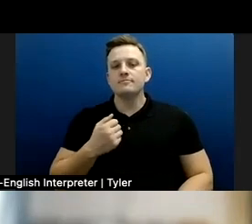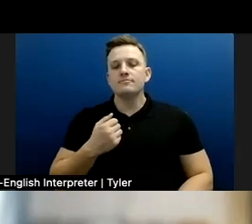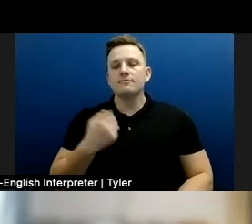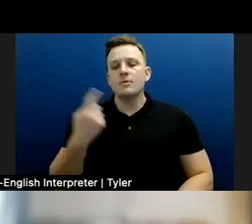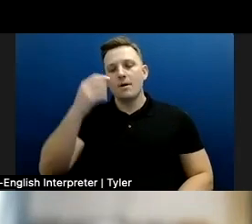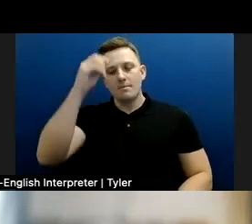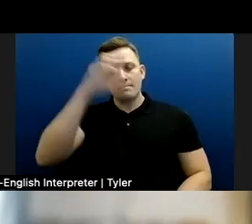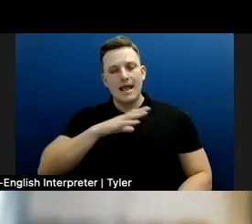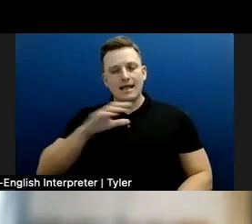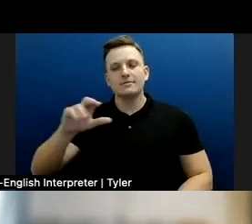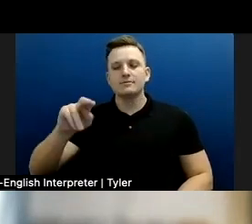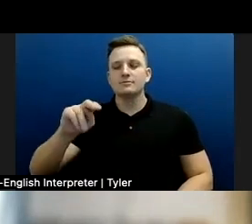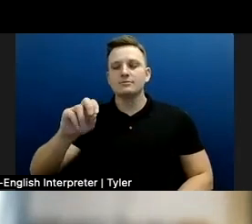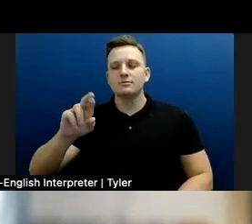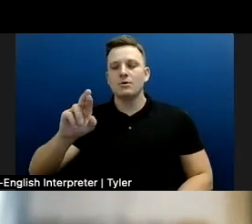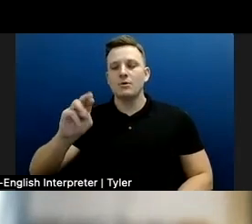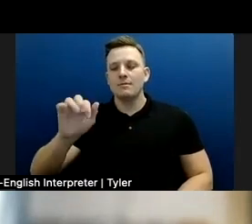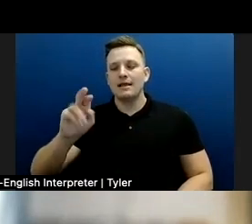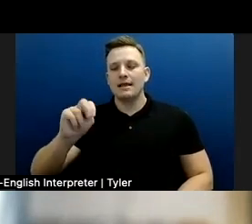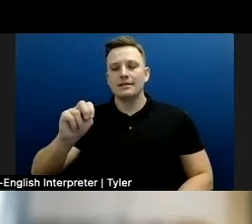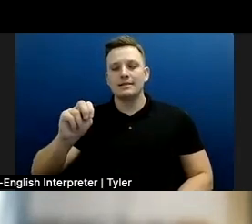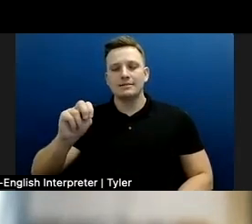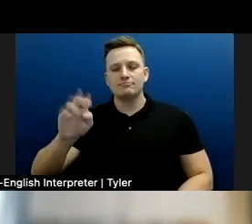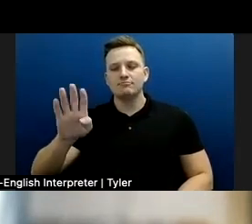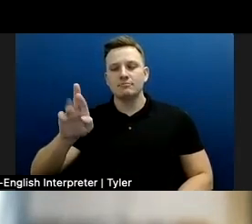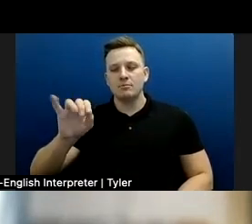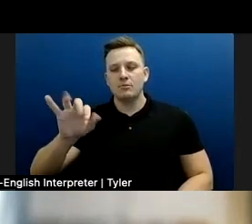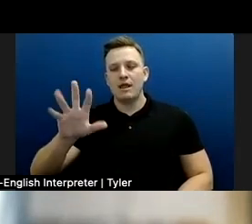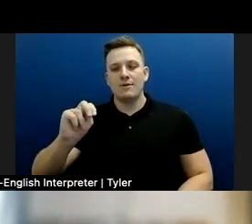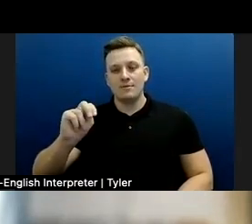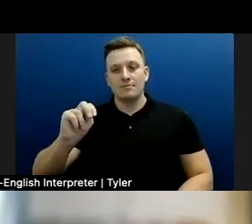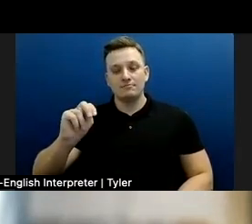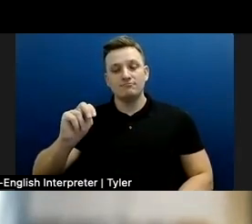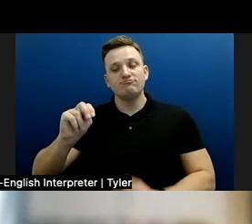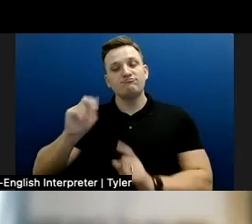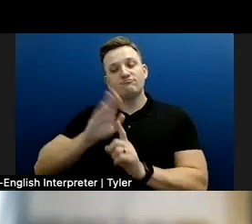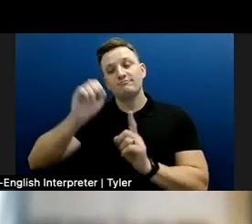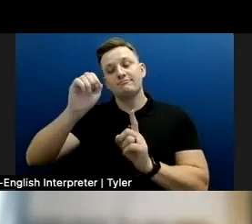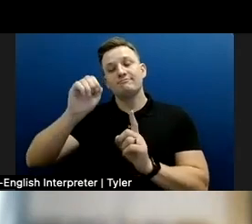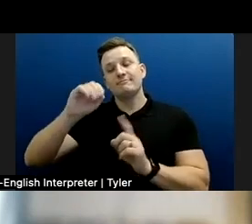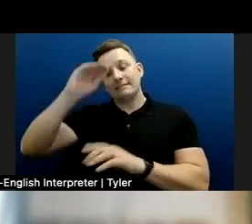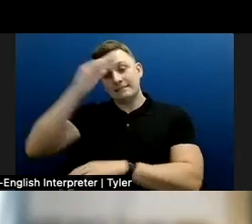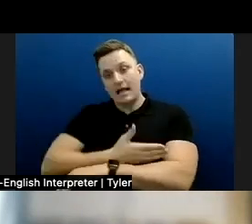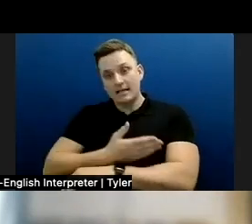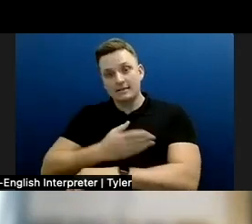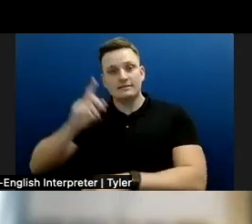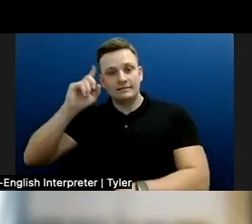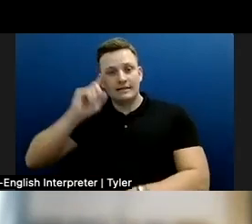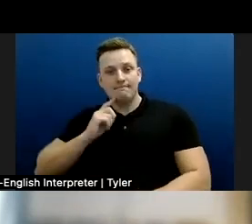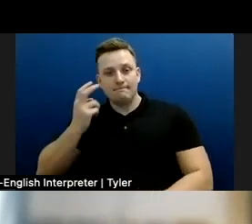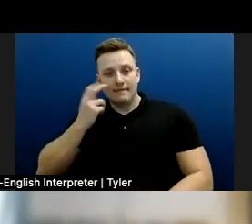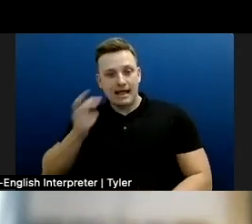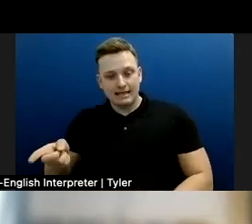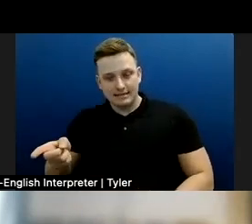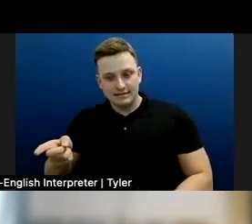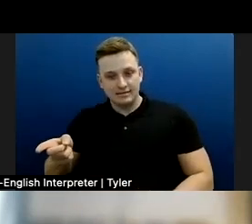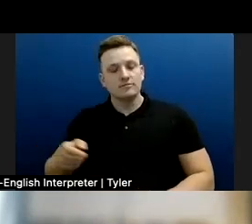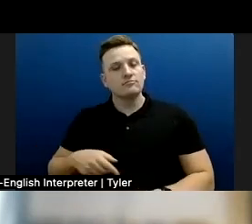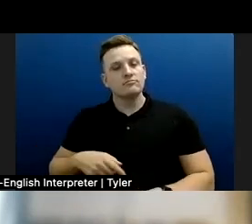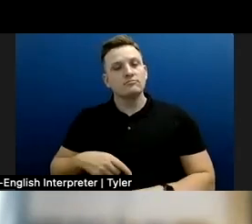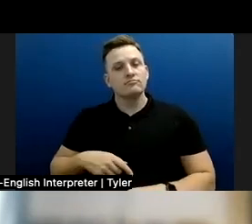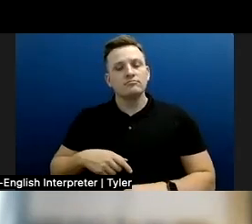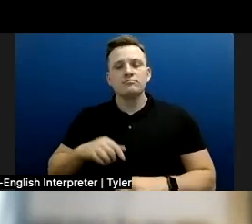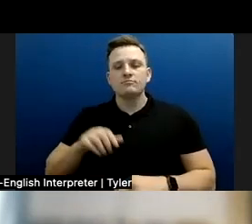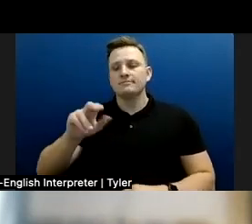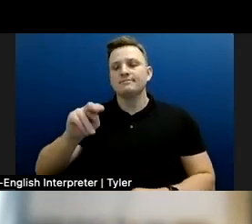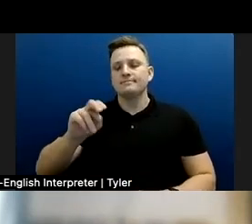man called Norman Brown, who was the father of a young man who was deafblind, and he was a real